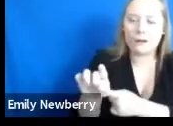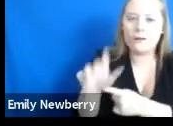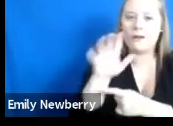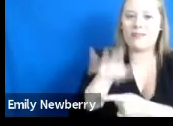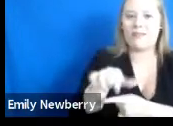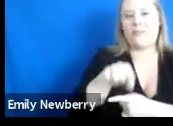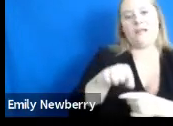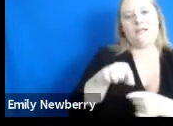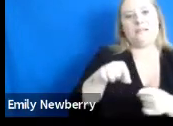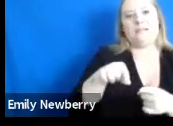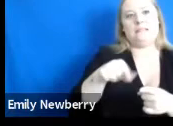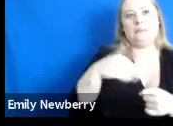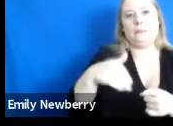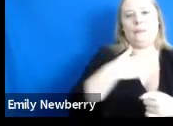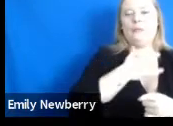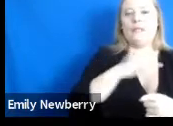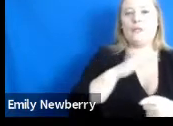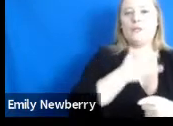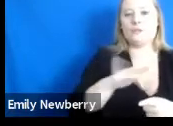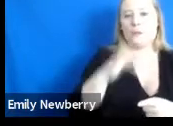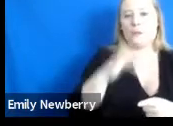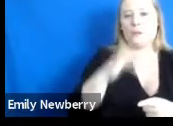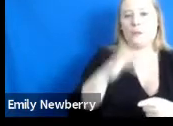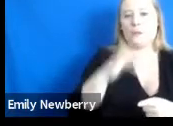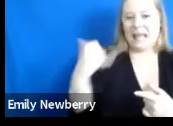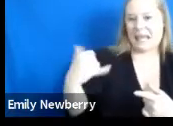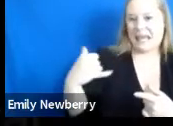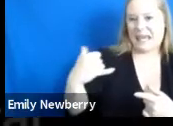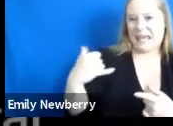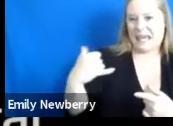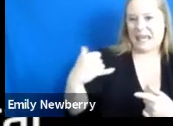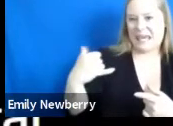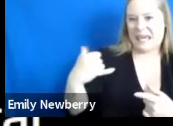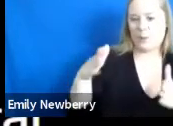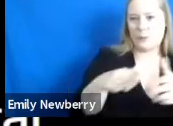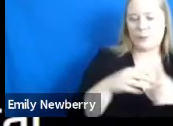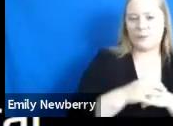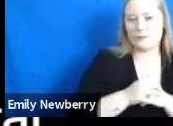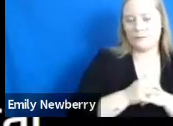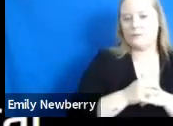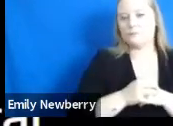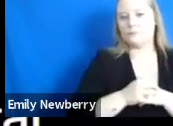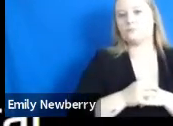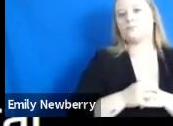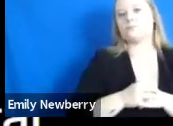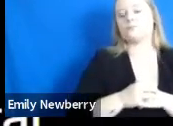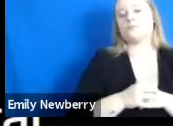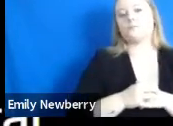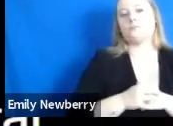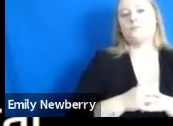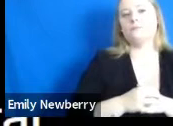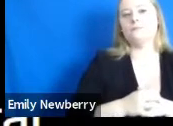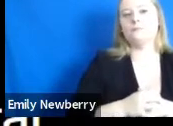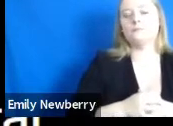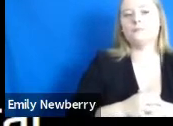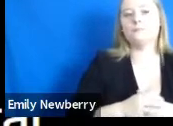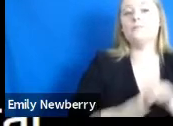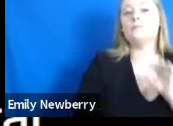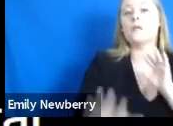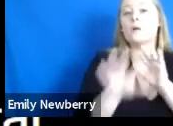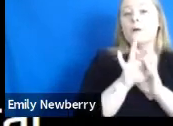the concern of yellow color coming along with the river water. So when we found the